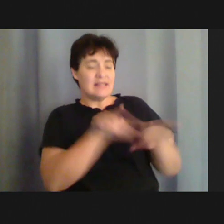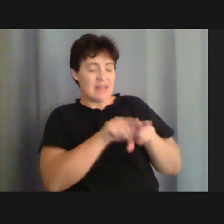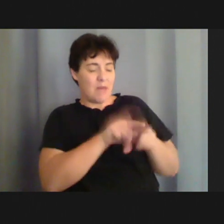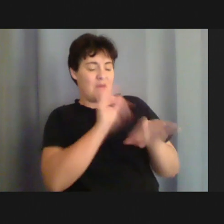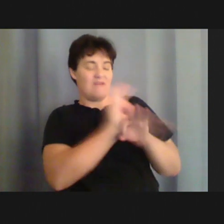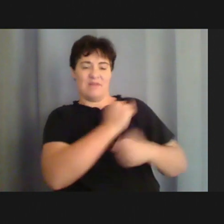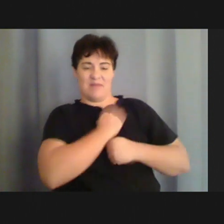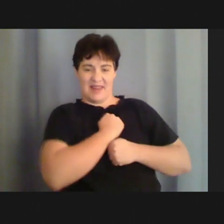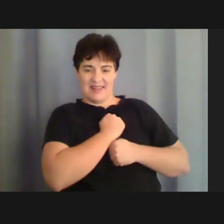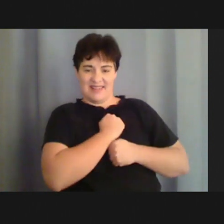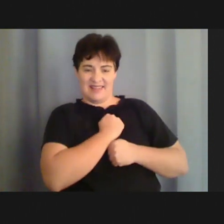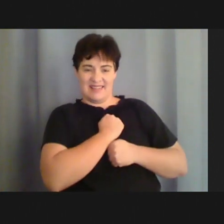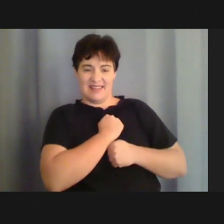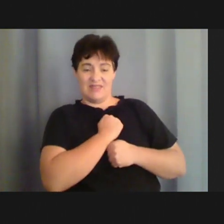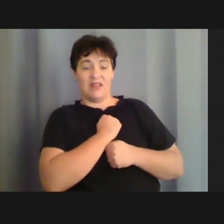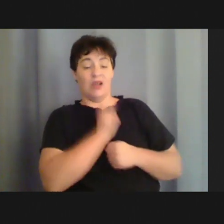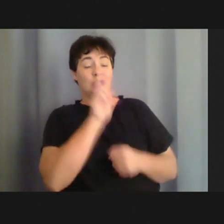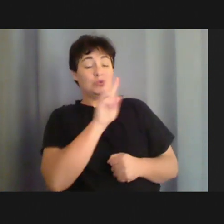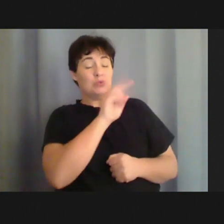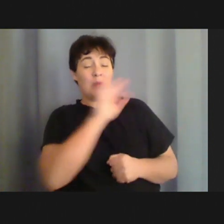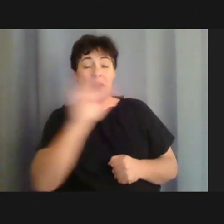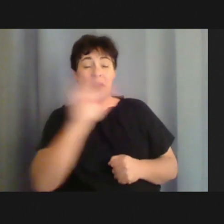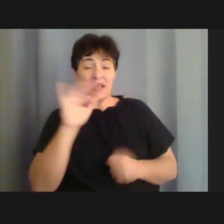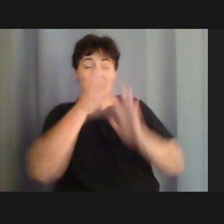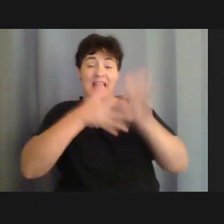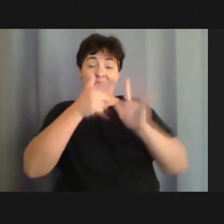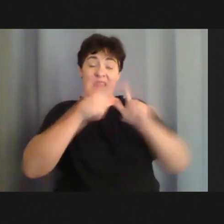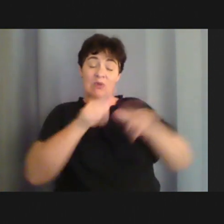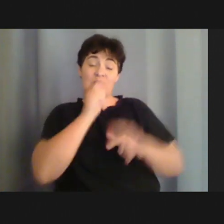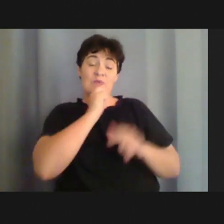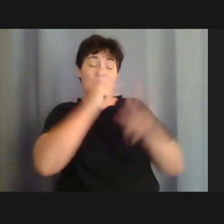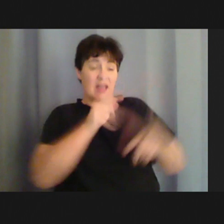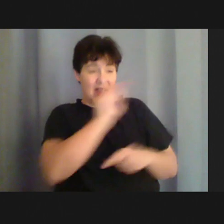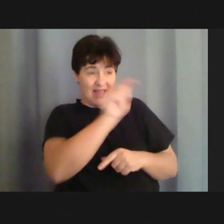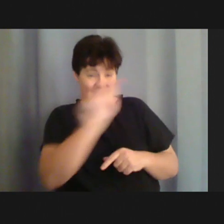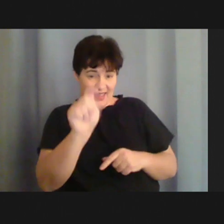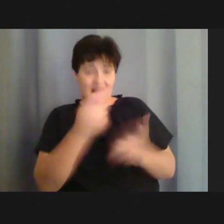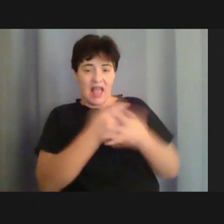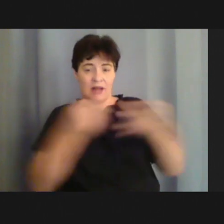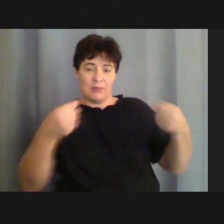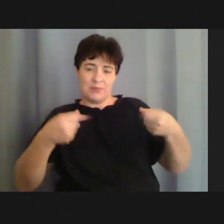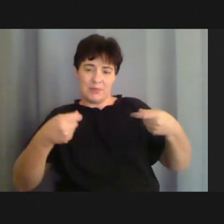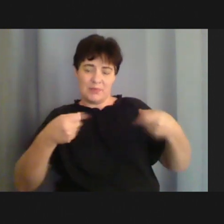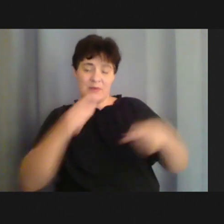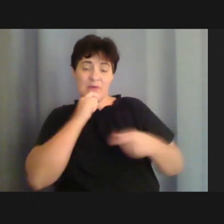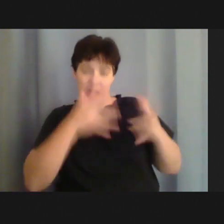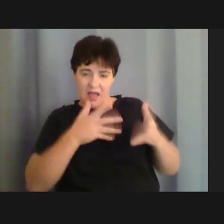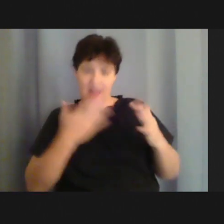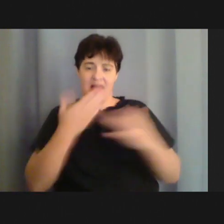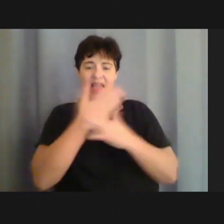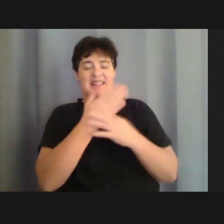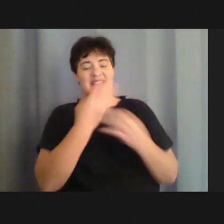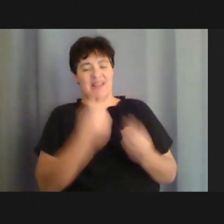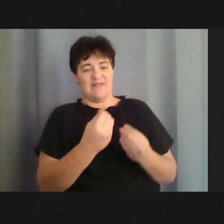and the over 2 million sign language users and closed caption users can have access to everything